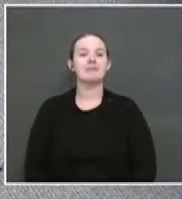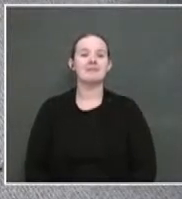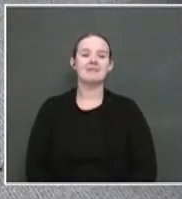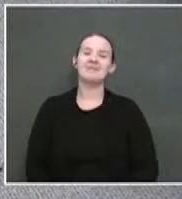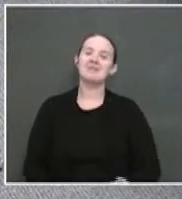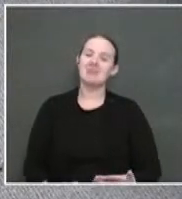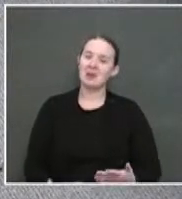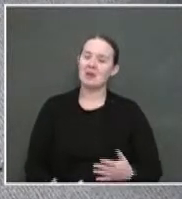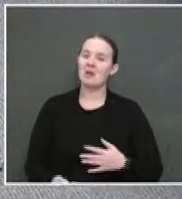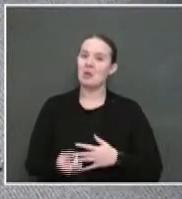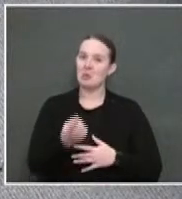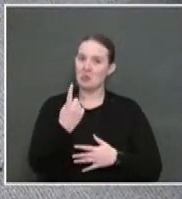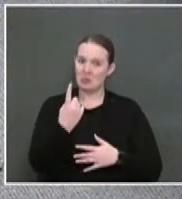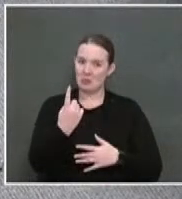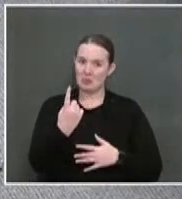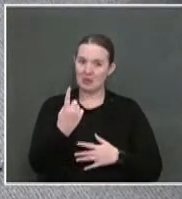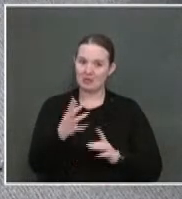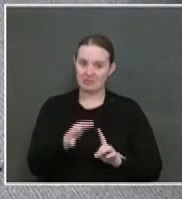One of the distinctions,